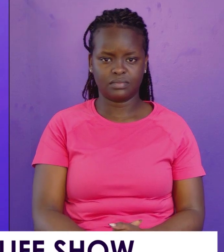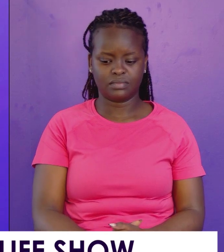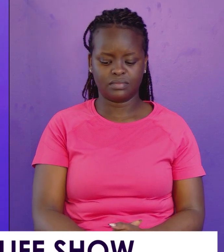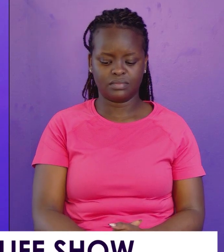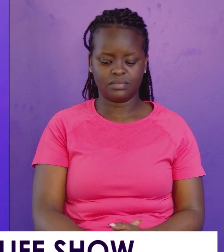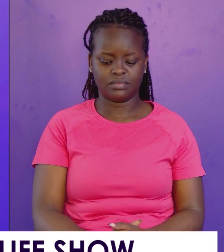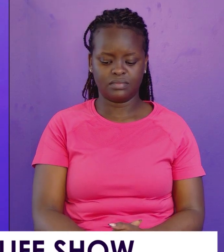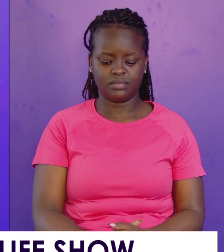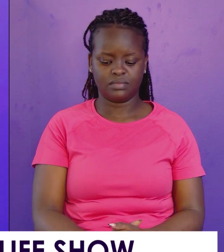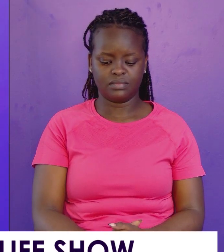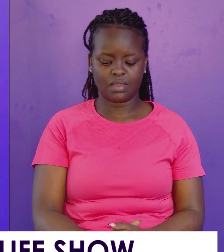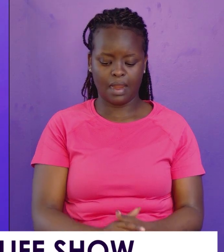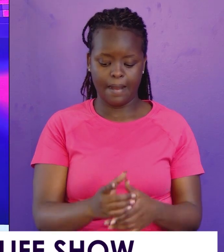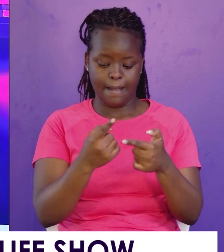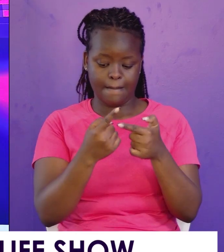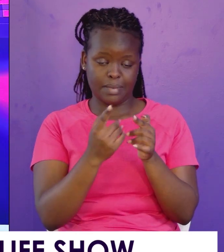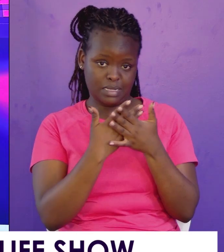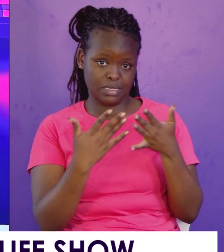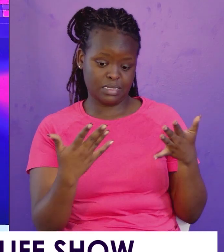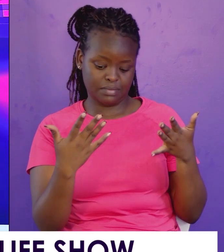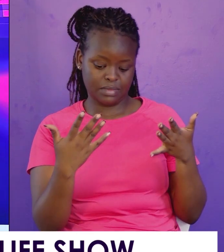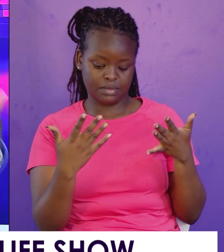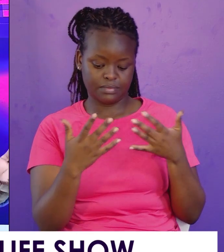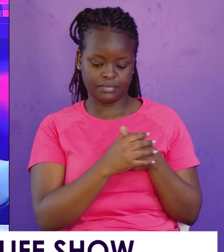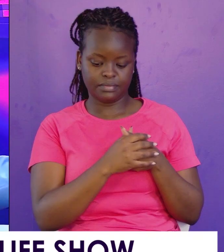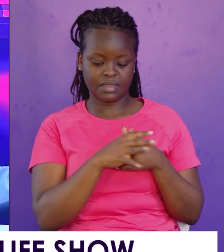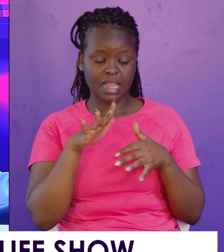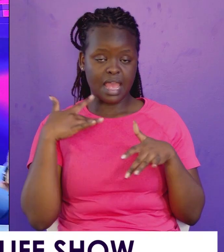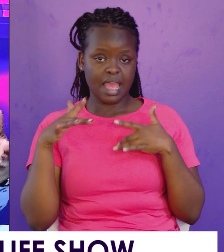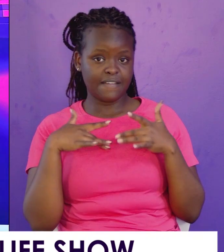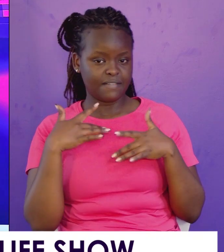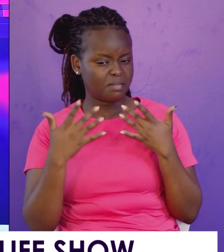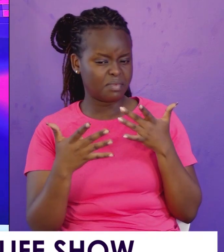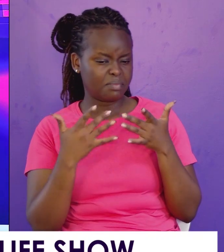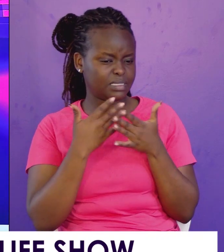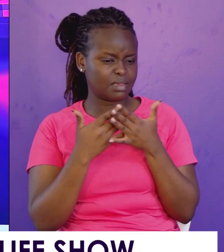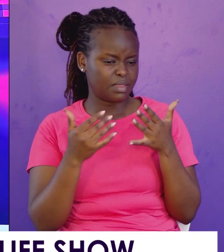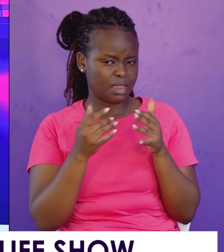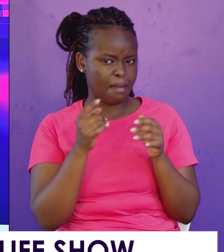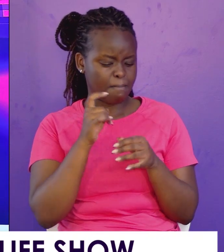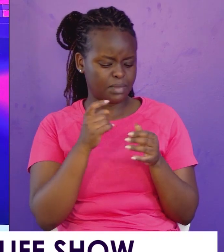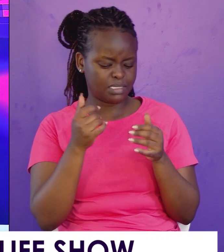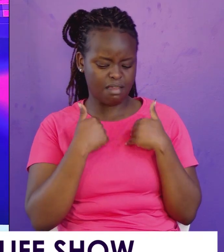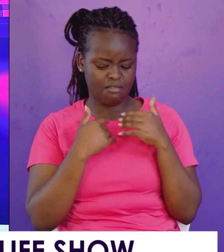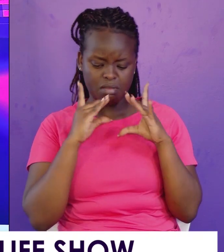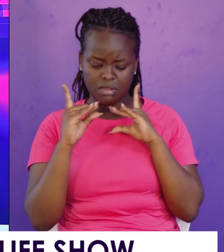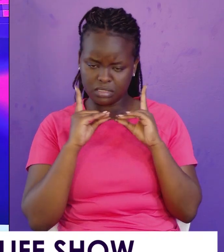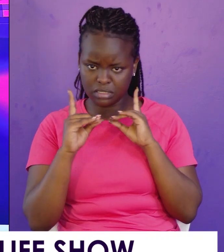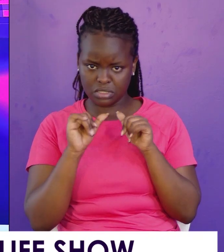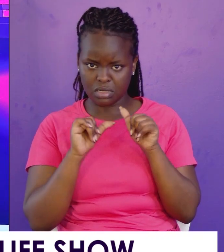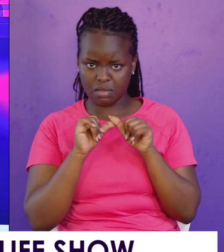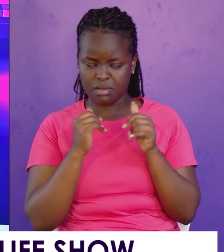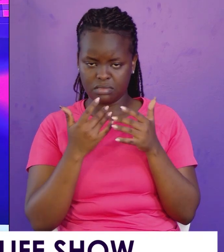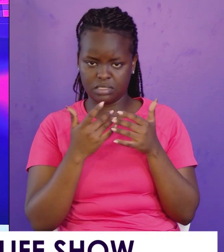for some reason. But this is something, Jonah, Yeah. and I feel maybe something that even us, we need to have a discussion about some point.